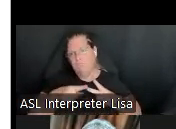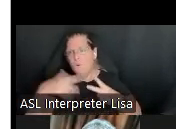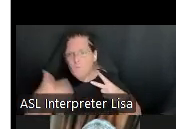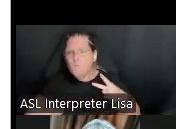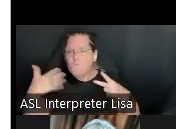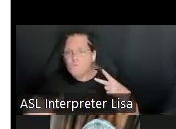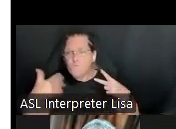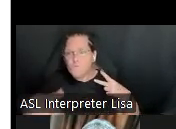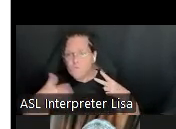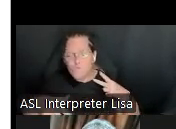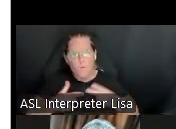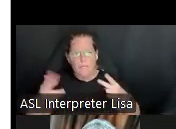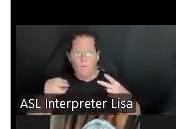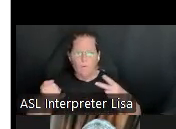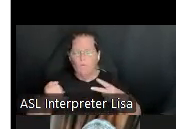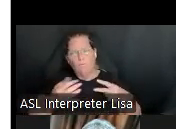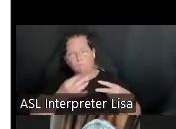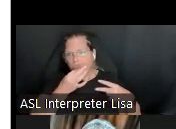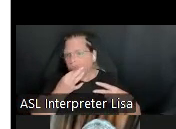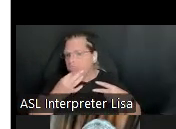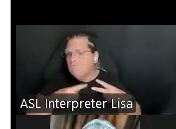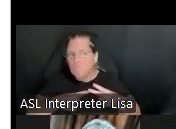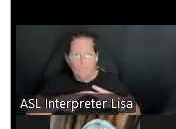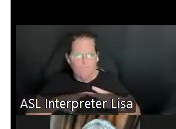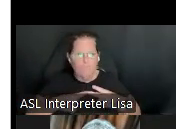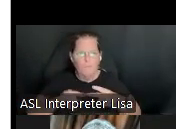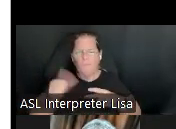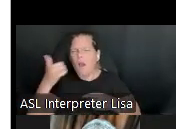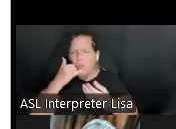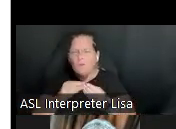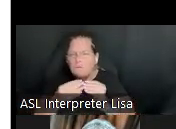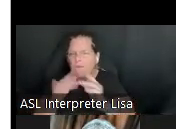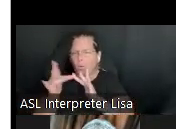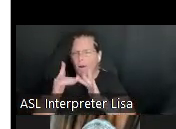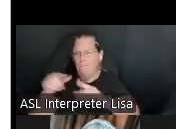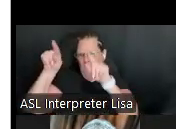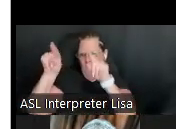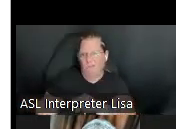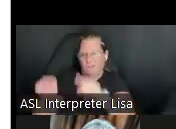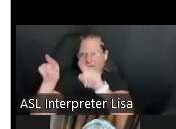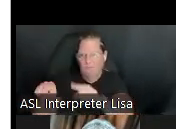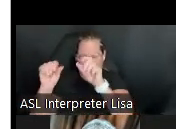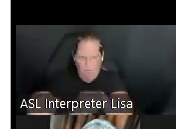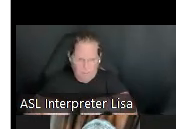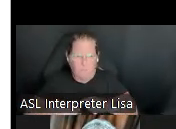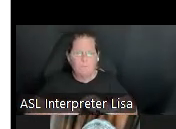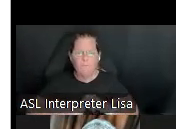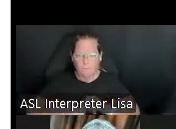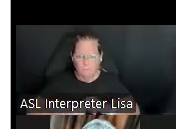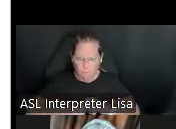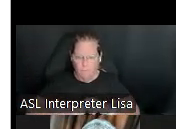of expertise in New Jersey. Here are a couple of other phone numbers that you might use